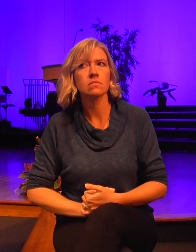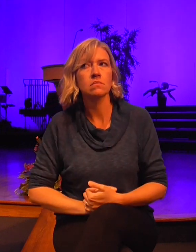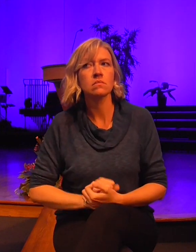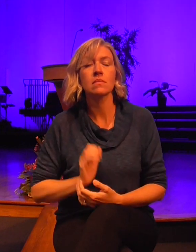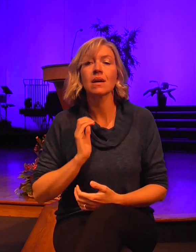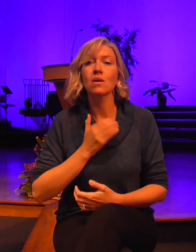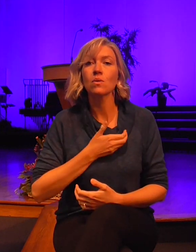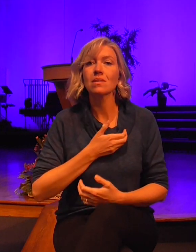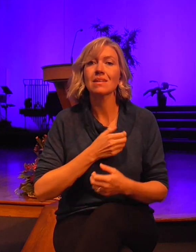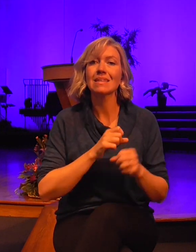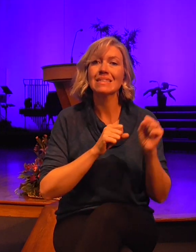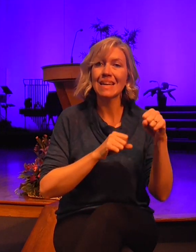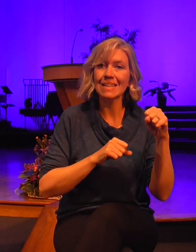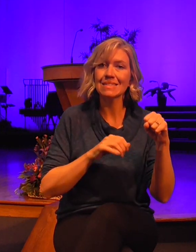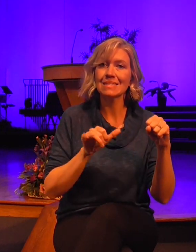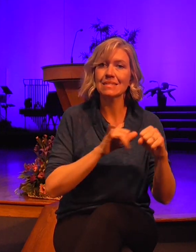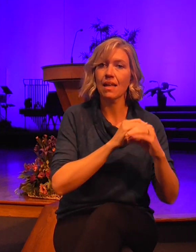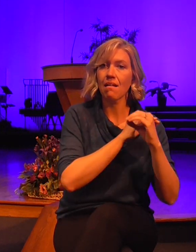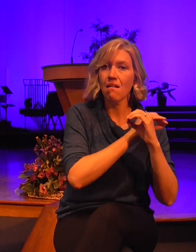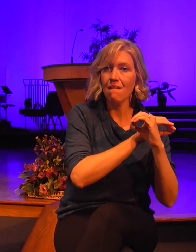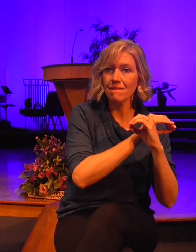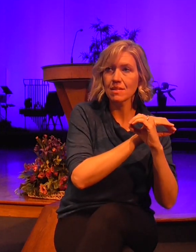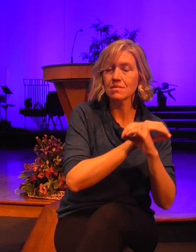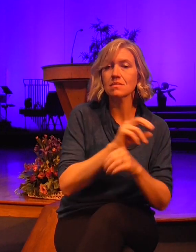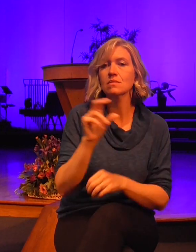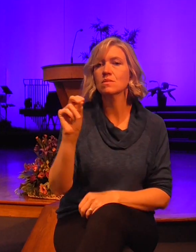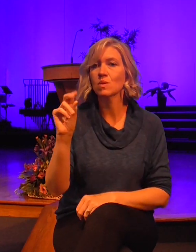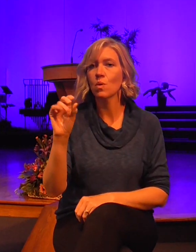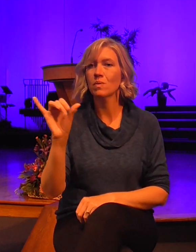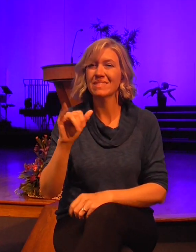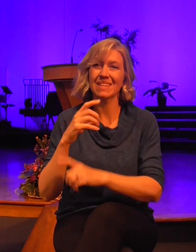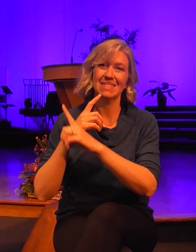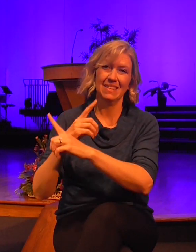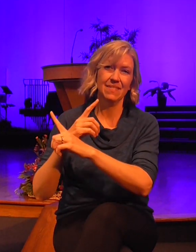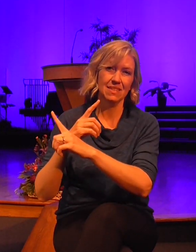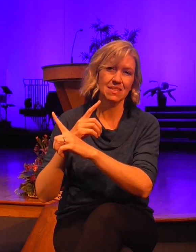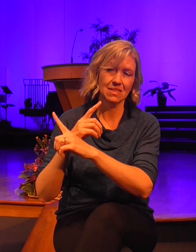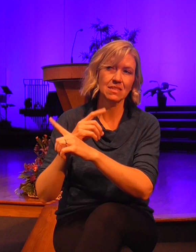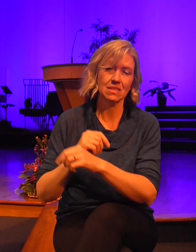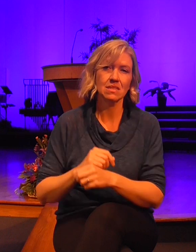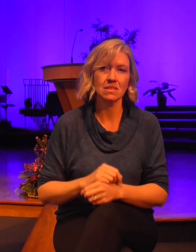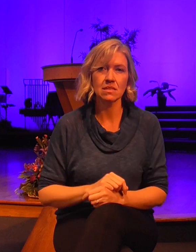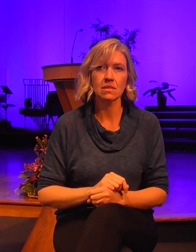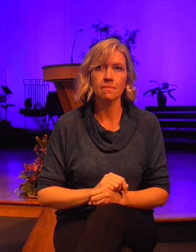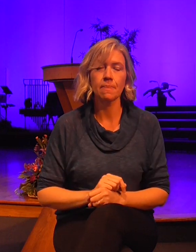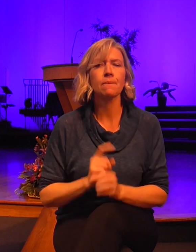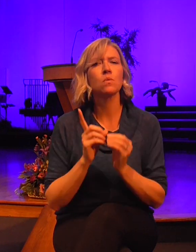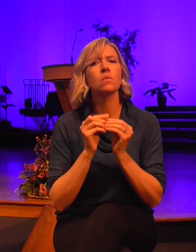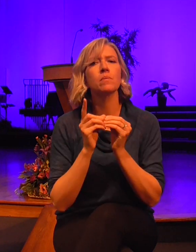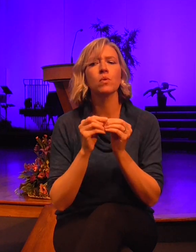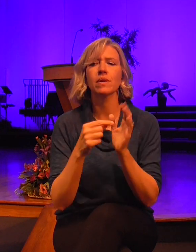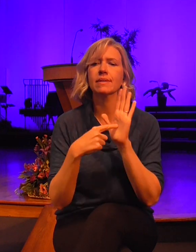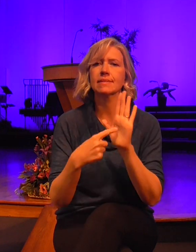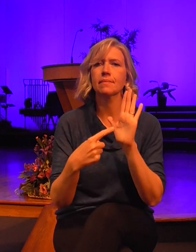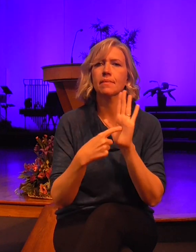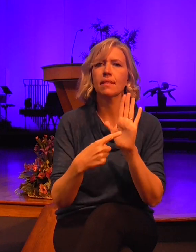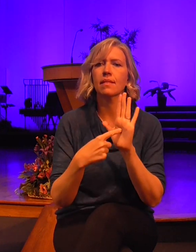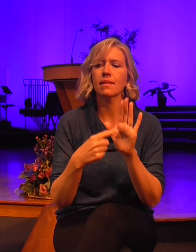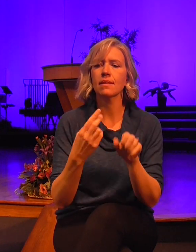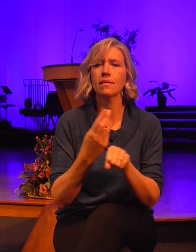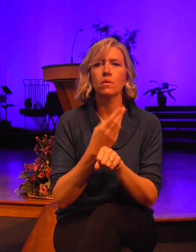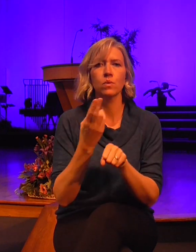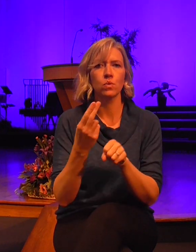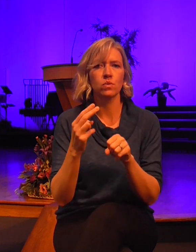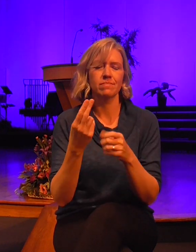Our yeses are our offense. Our no's are our defense. One more example of how to use the